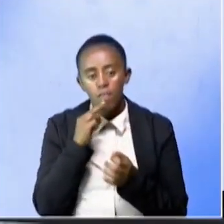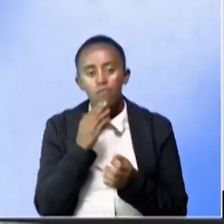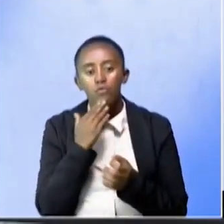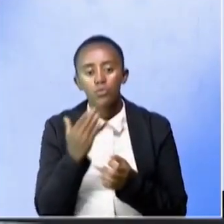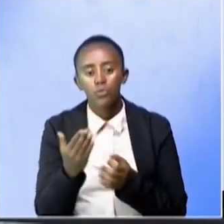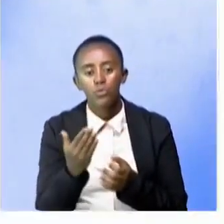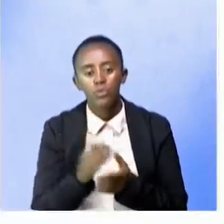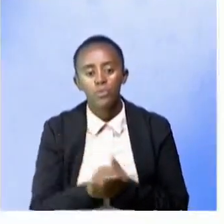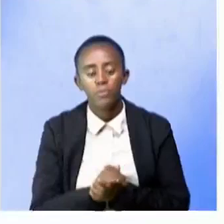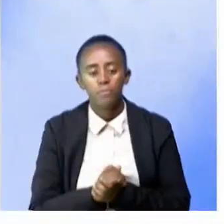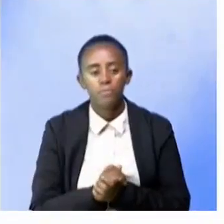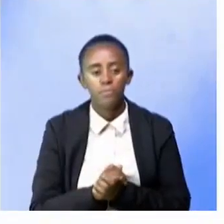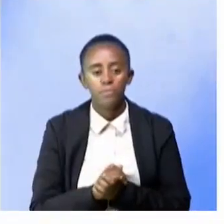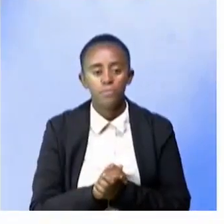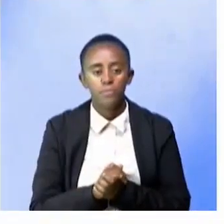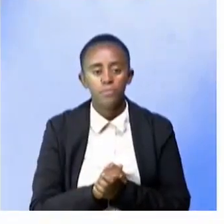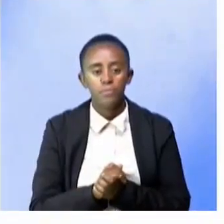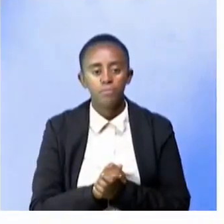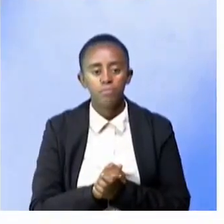Good.